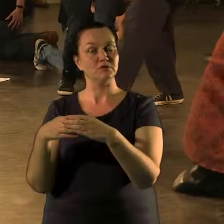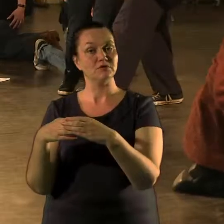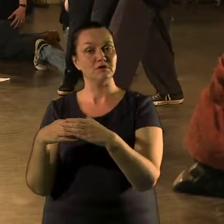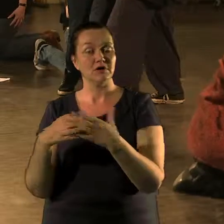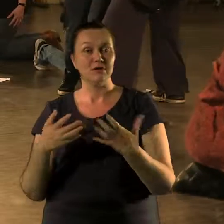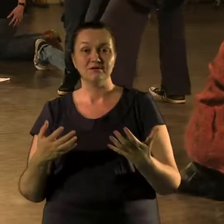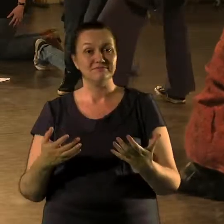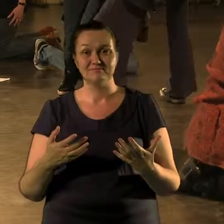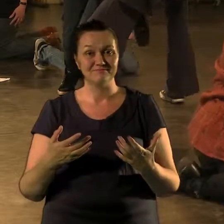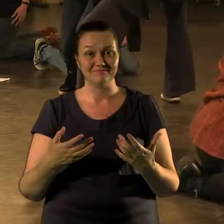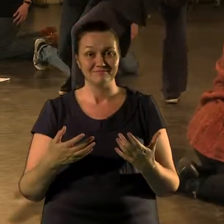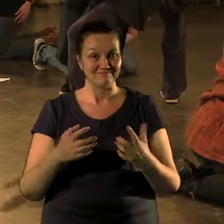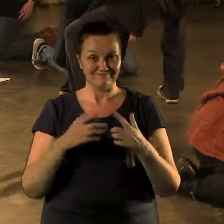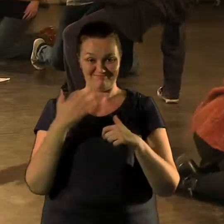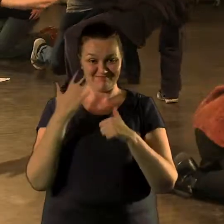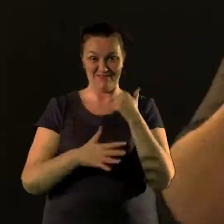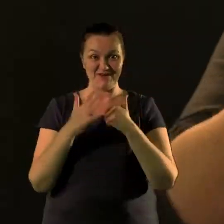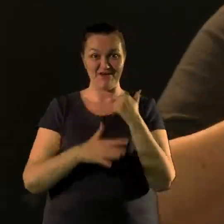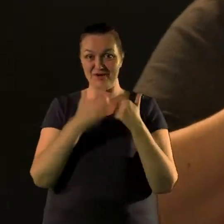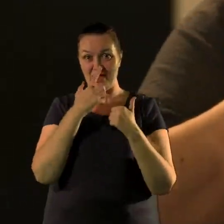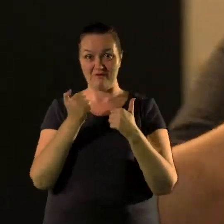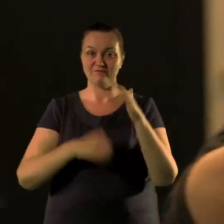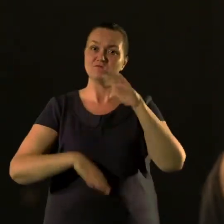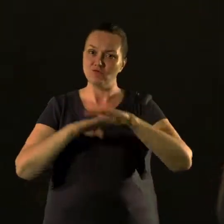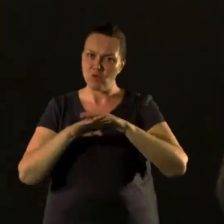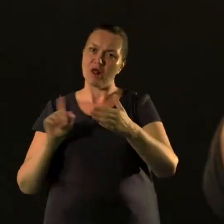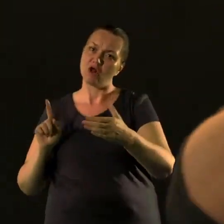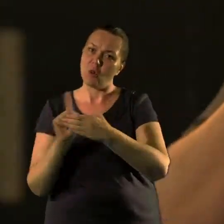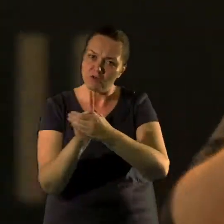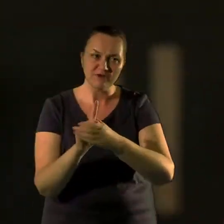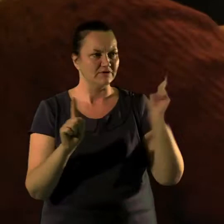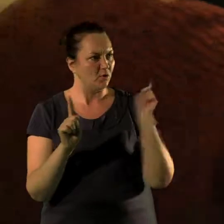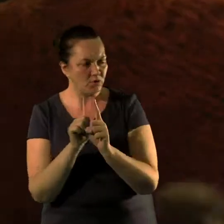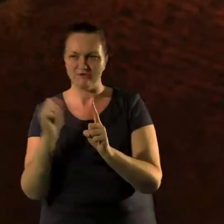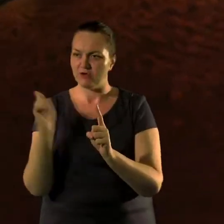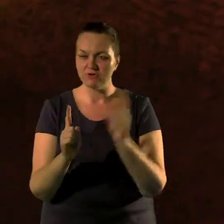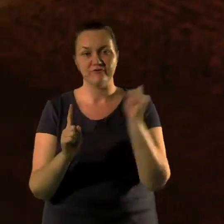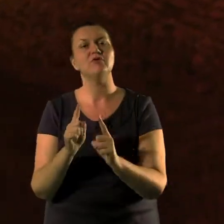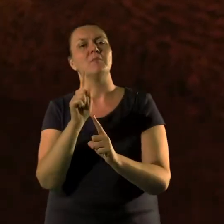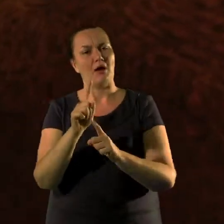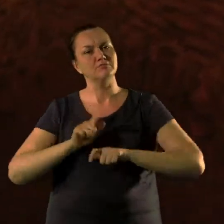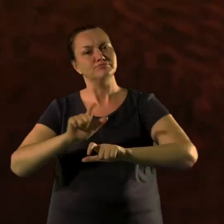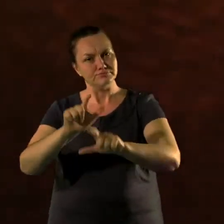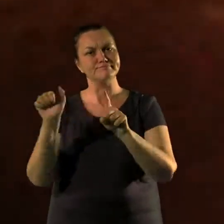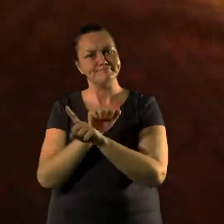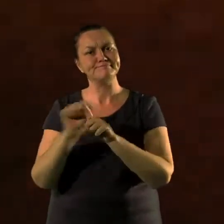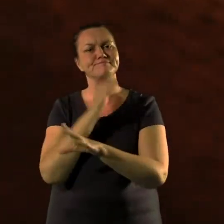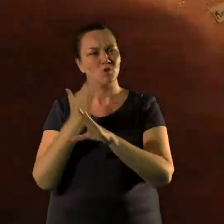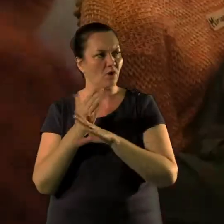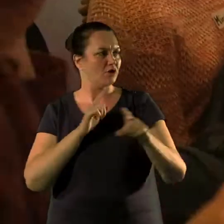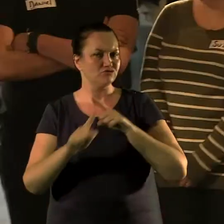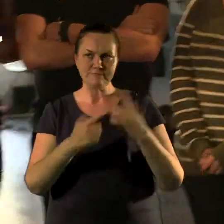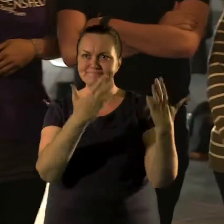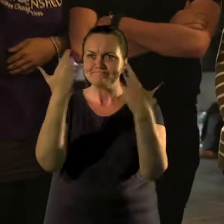at a totally inclusive group of people, but you continually work at it. So from a participant point of view,